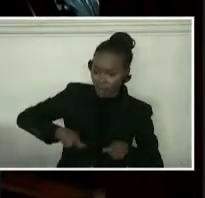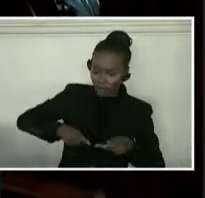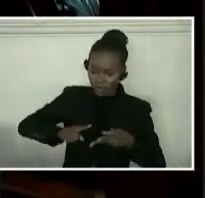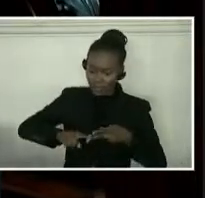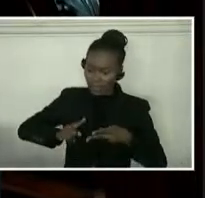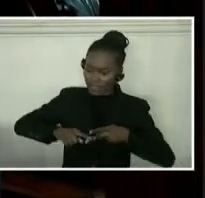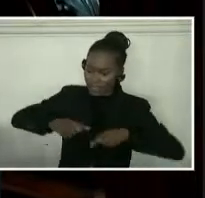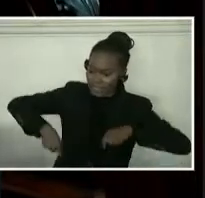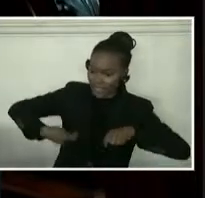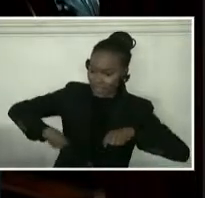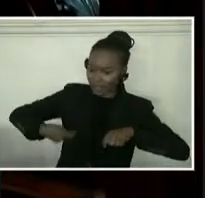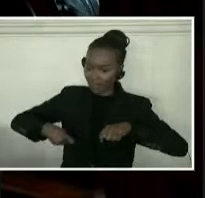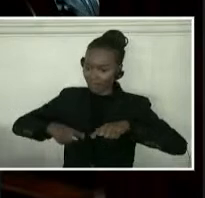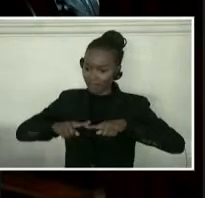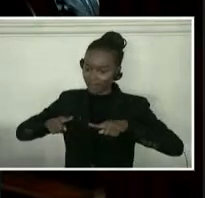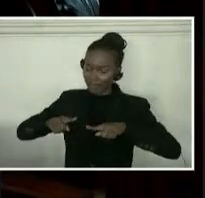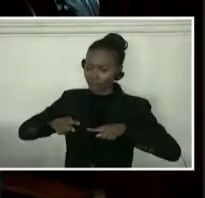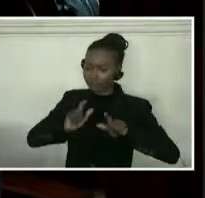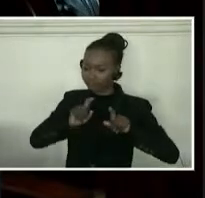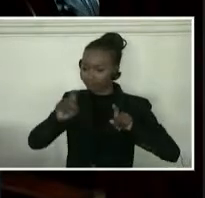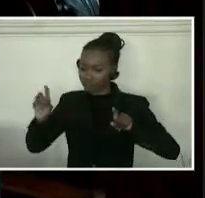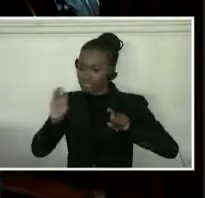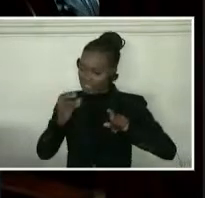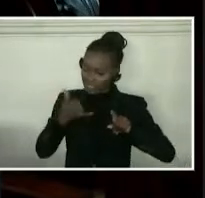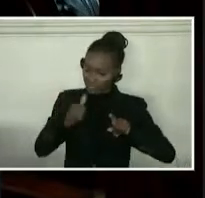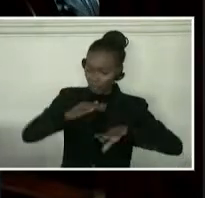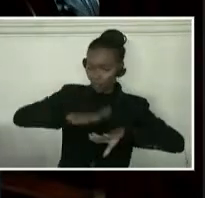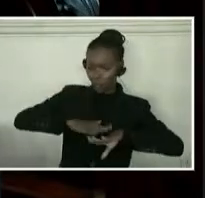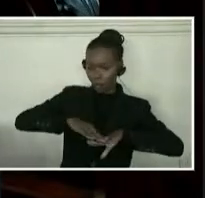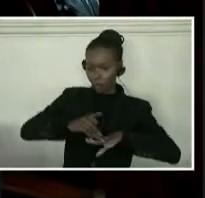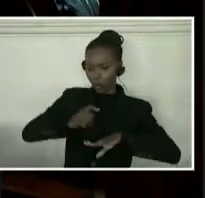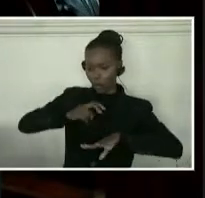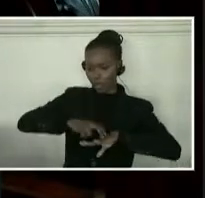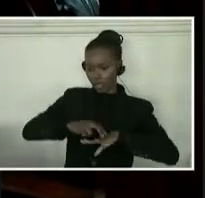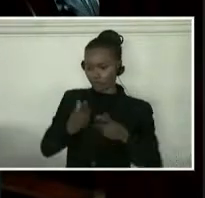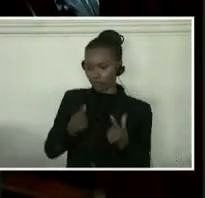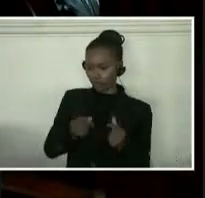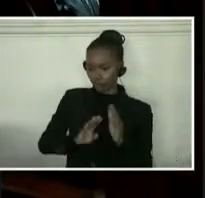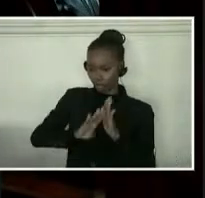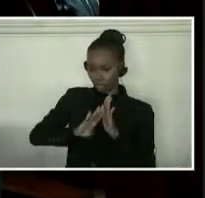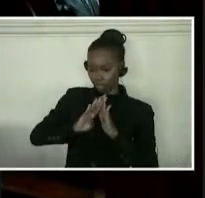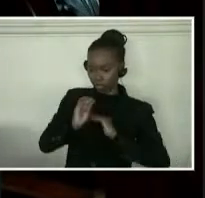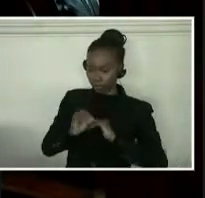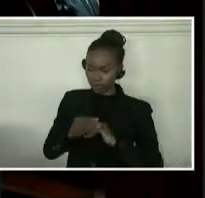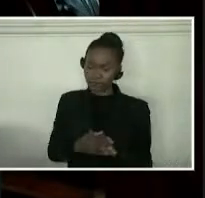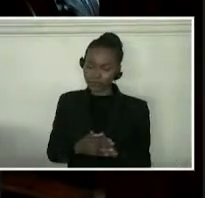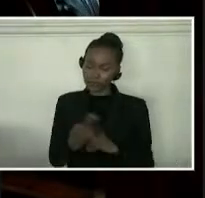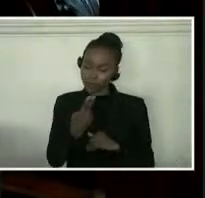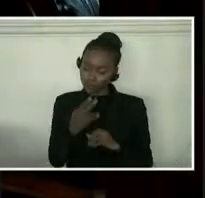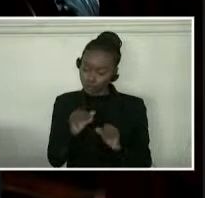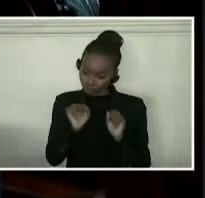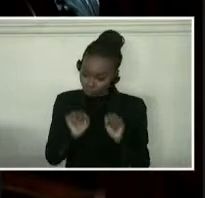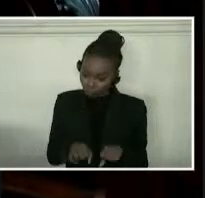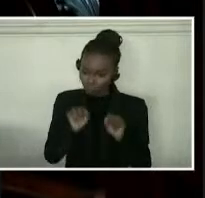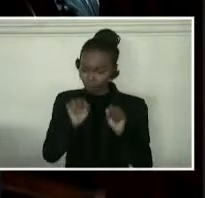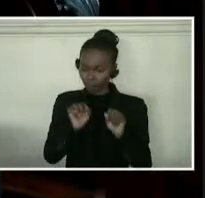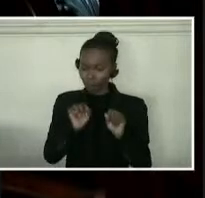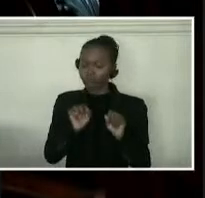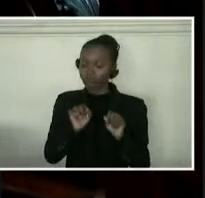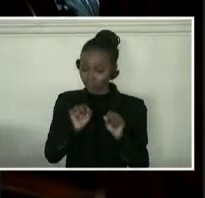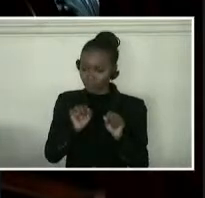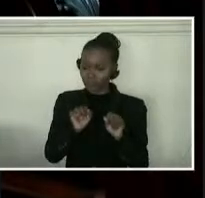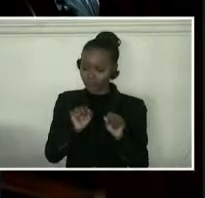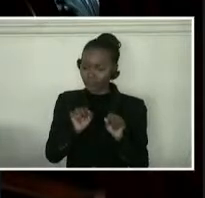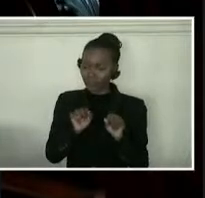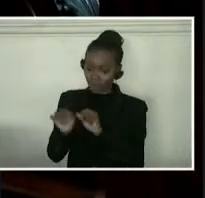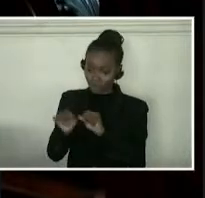done i agree and also i want to also agree that we are indeed a